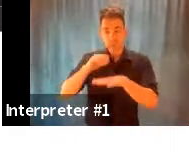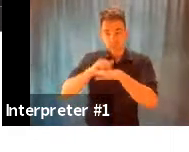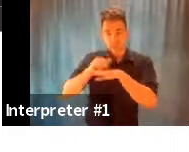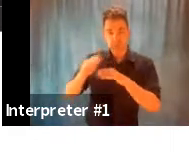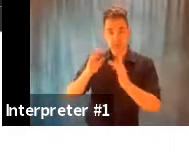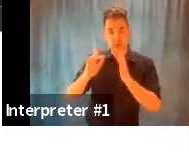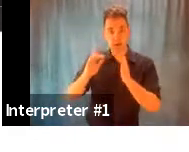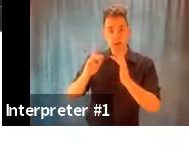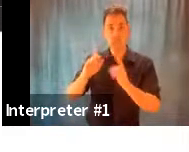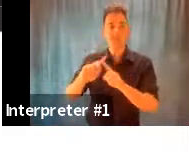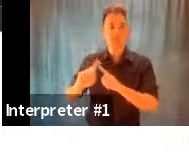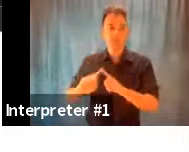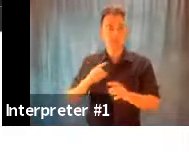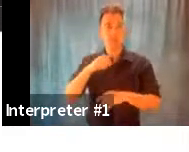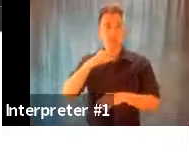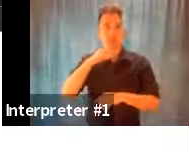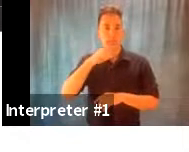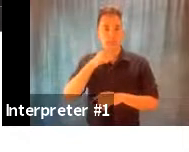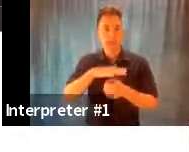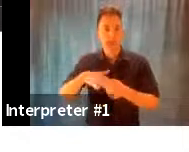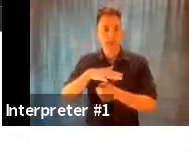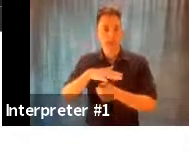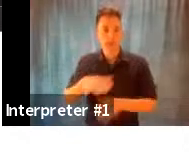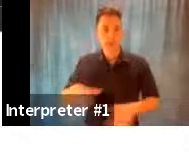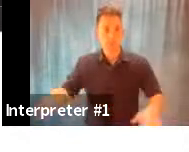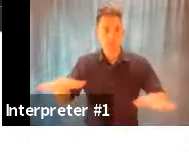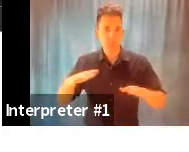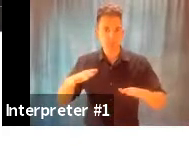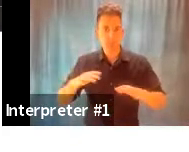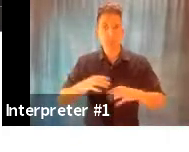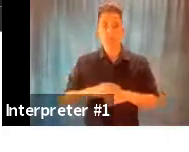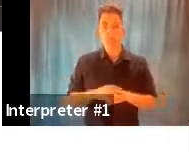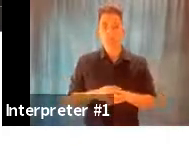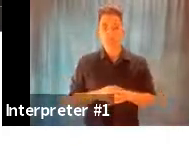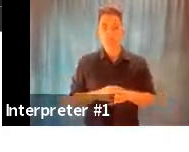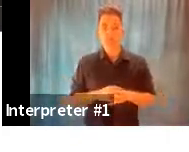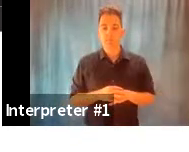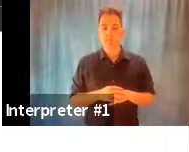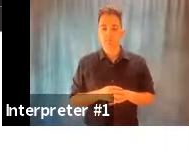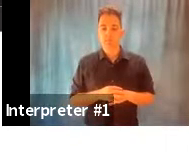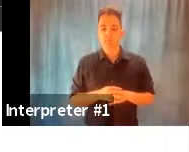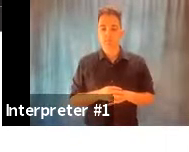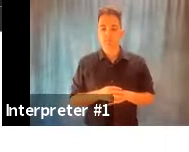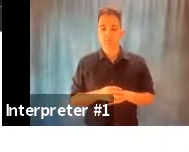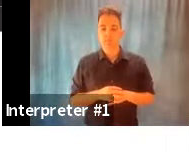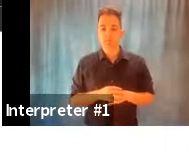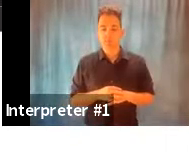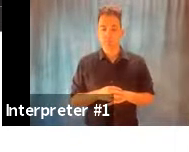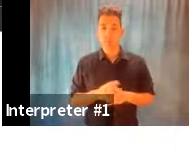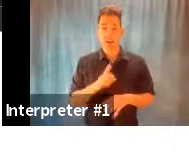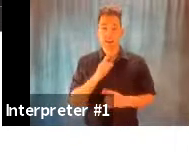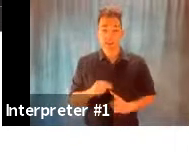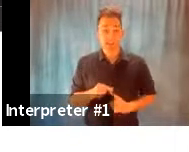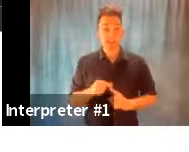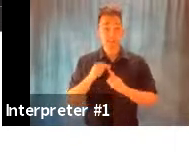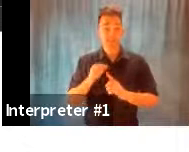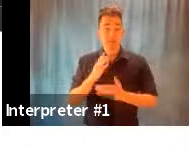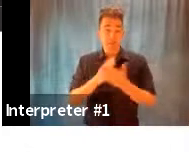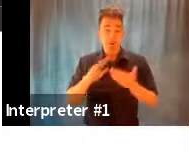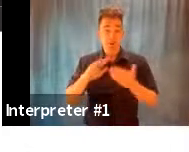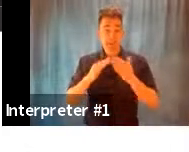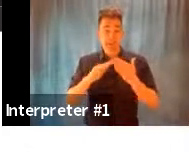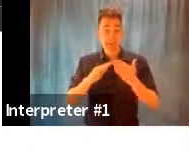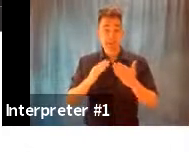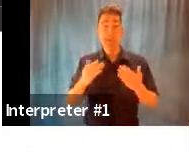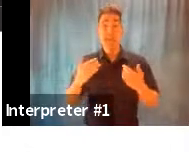areas in our city that have that are in that digital divide and that have less access to